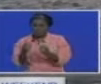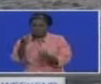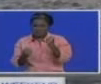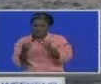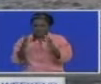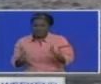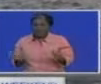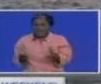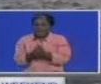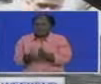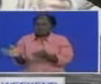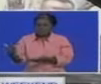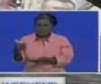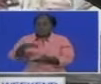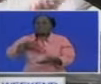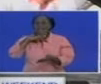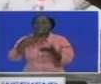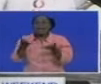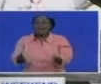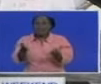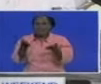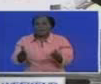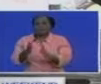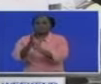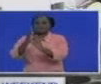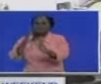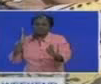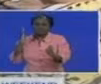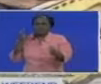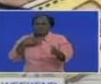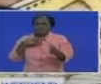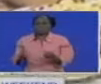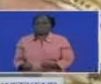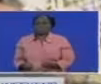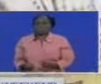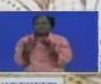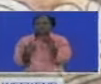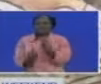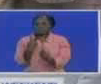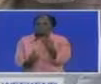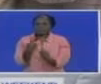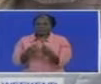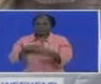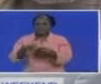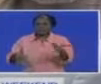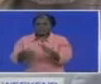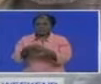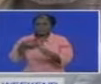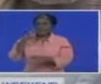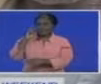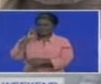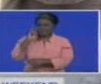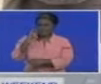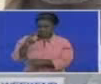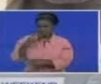the truck died on the spot. The truck is said to have burst into flames soon after the collision. Niliangalia, nikarudi pale